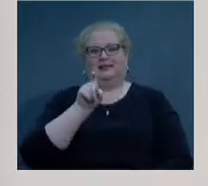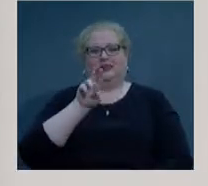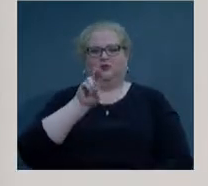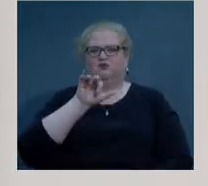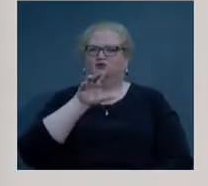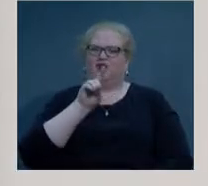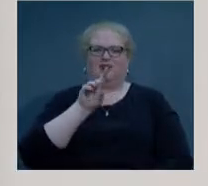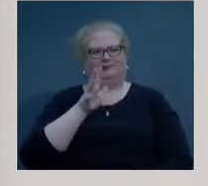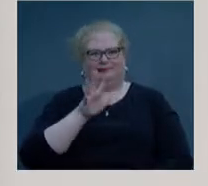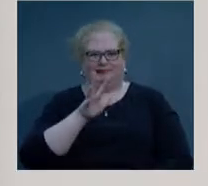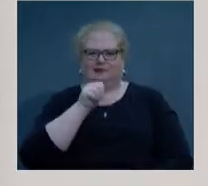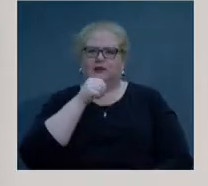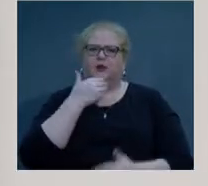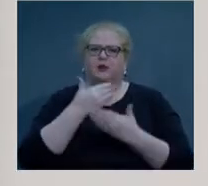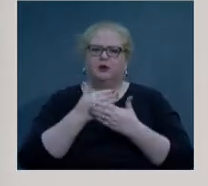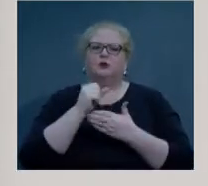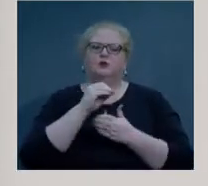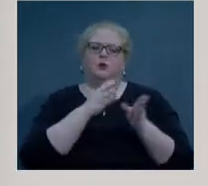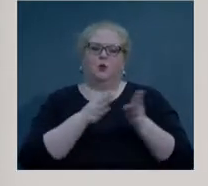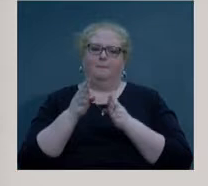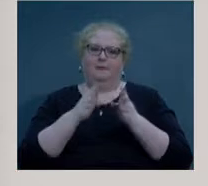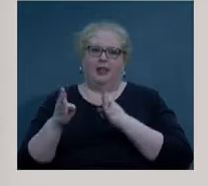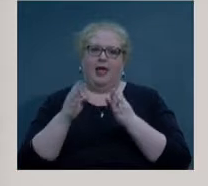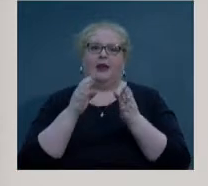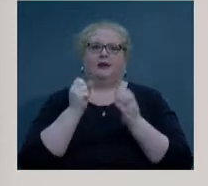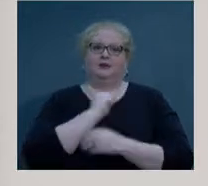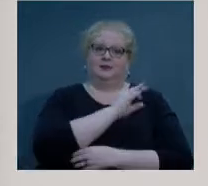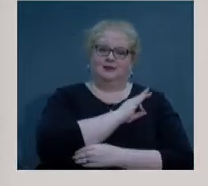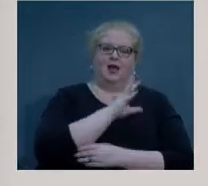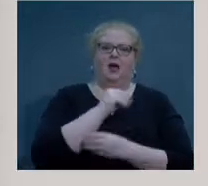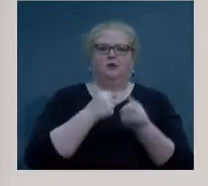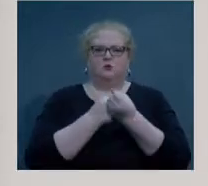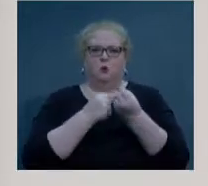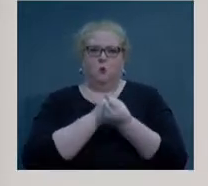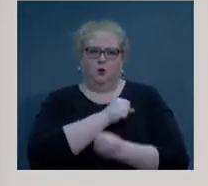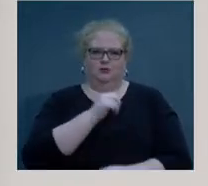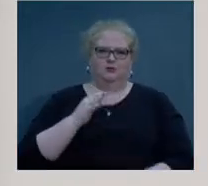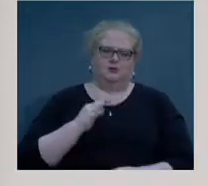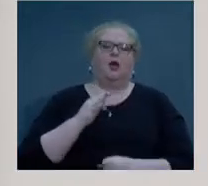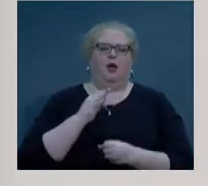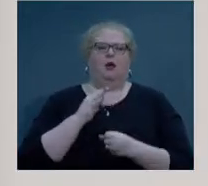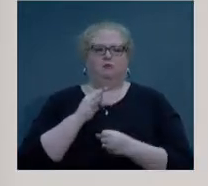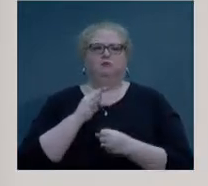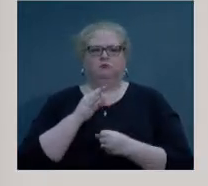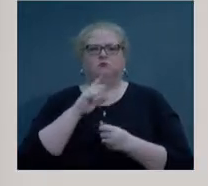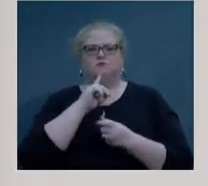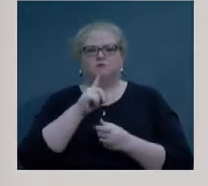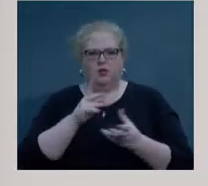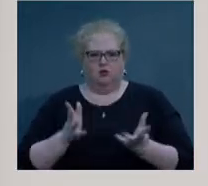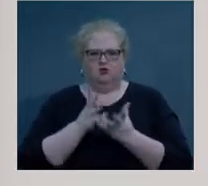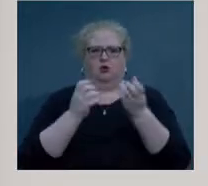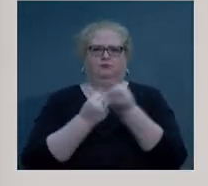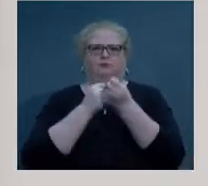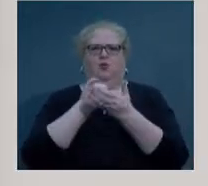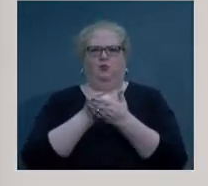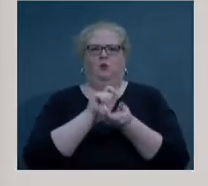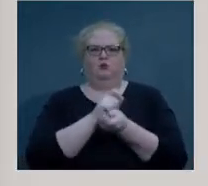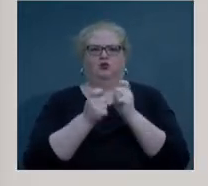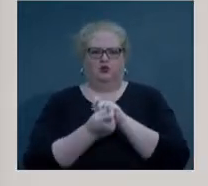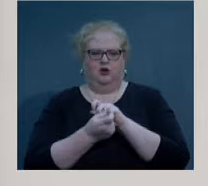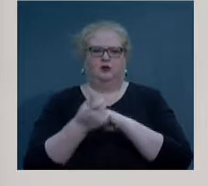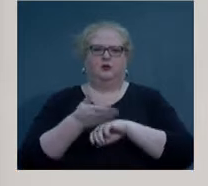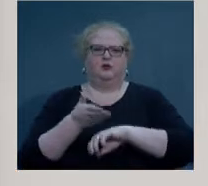Works staff and also the planning staff are supportive of those changes. Wrapping up, the staff recommends approval of the